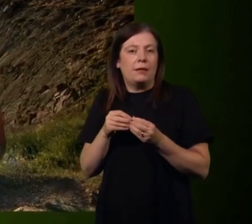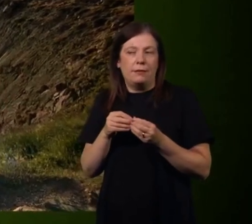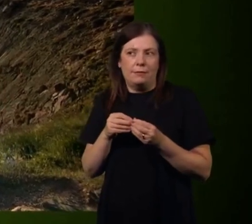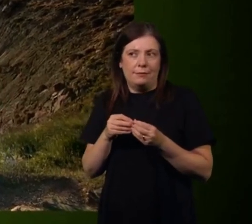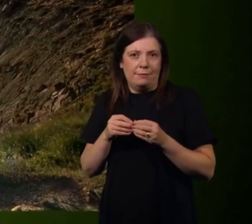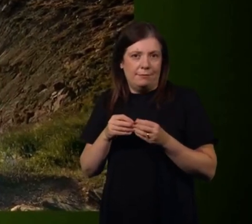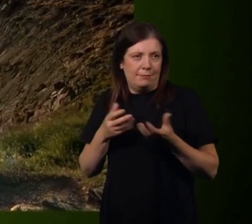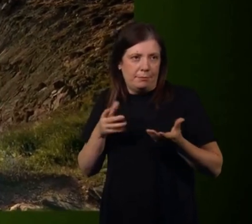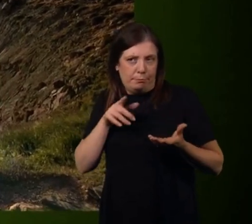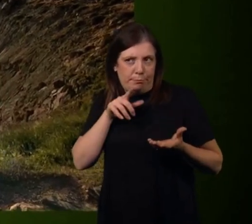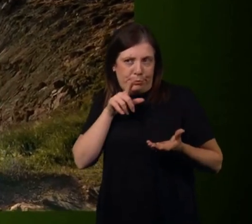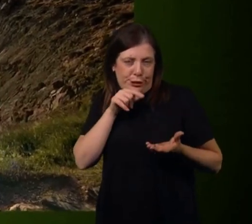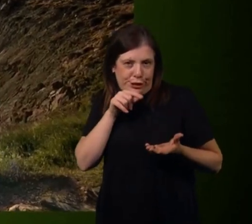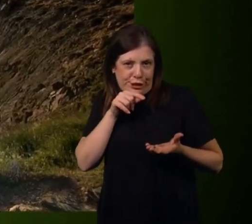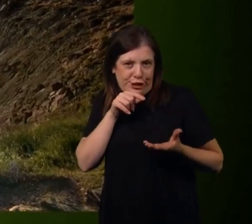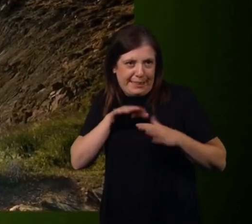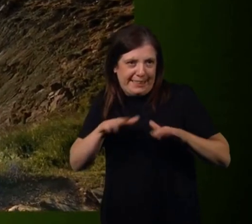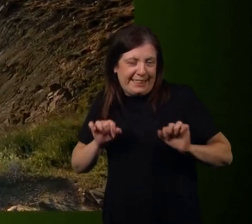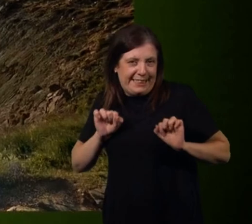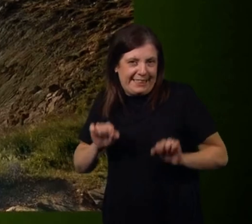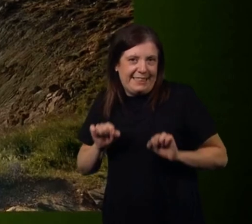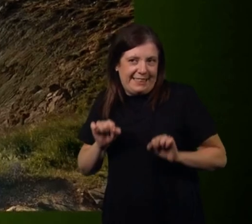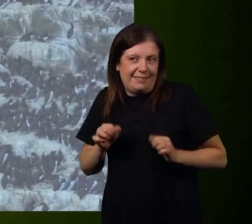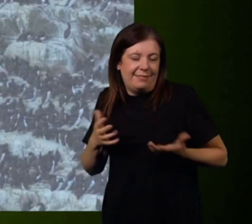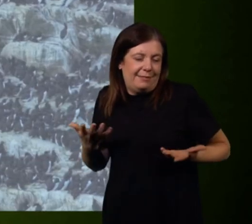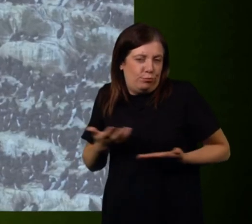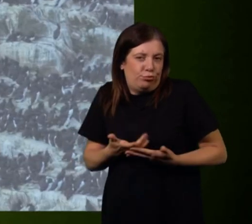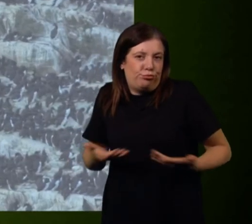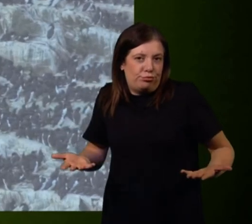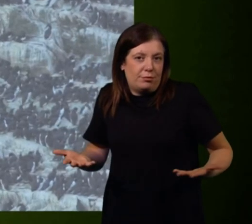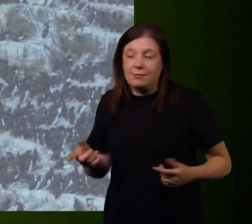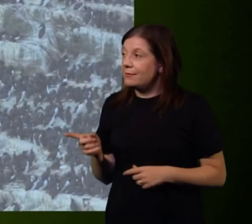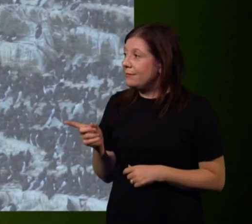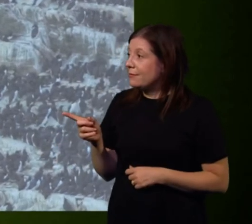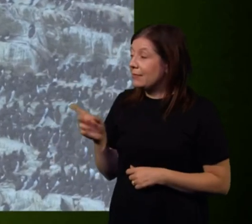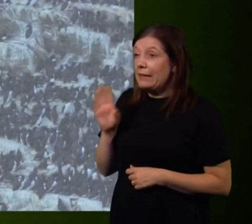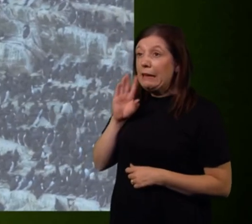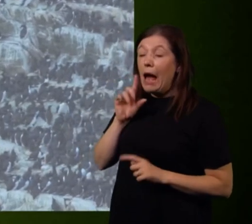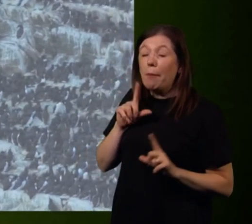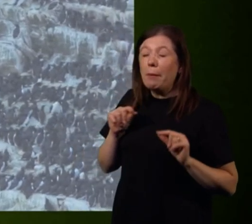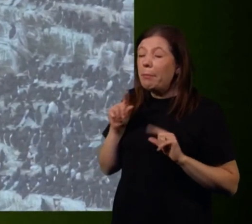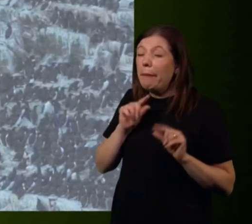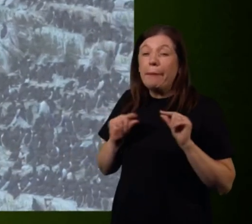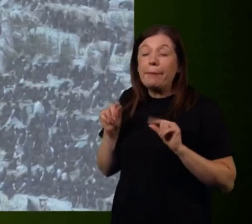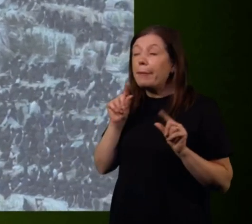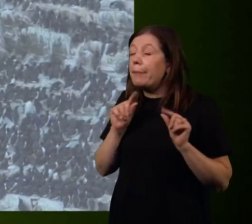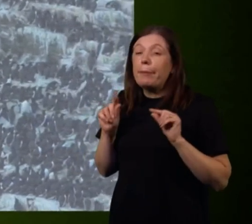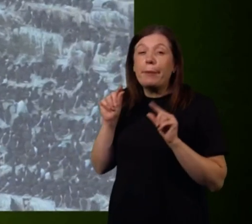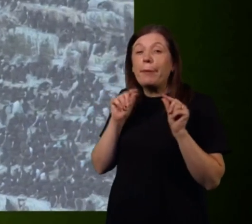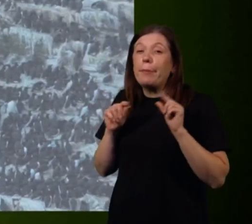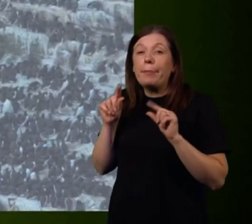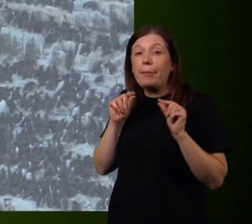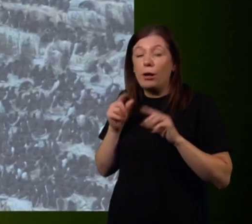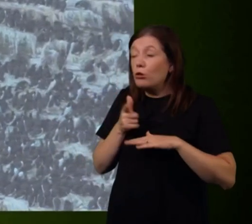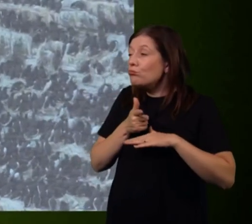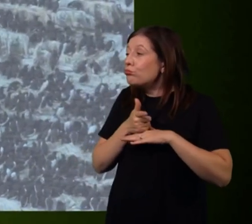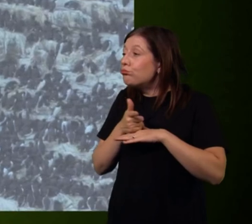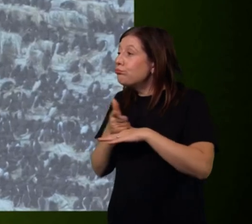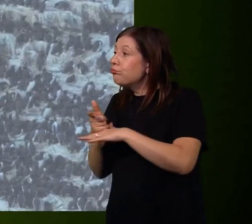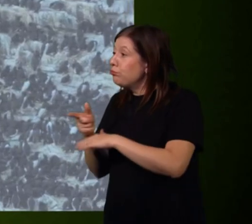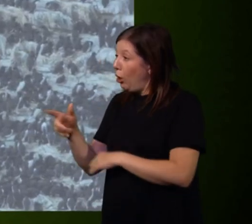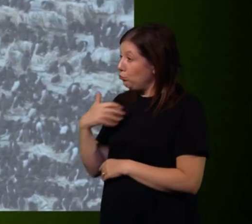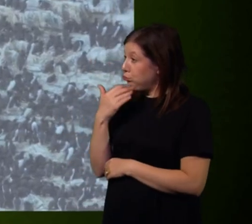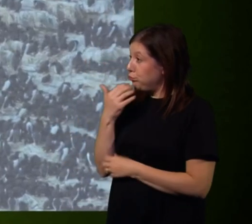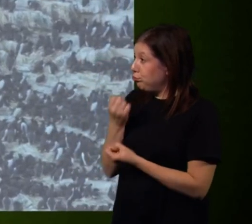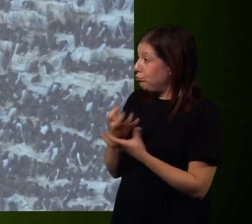cliffs, seabirds are a really important feature here. You can certainly hear them and we can see them. We've got live cameras right now down